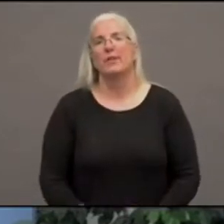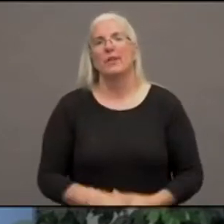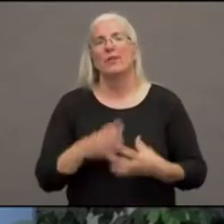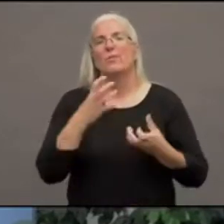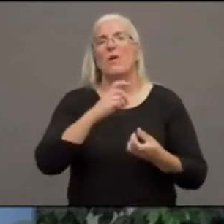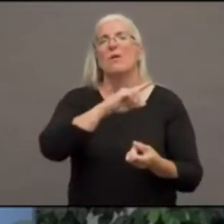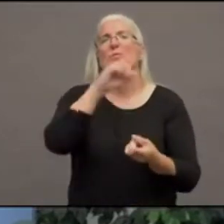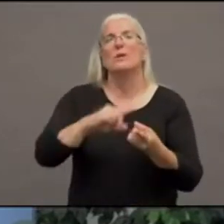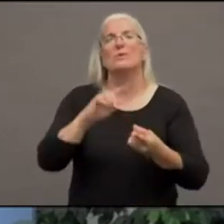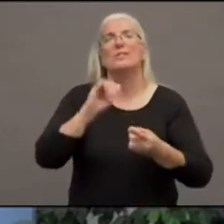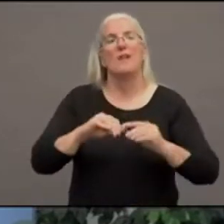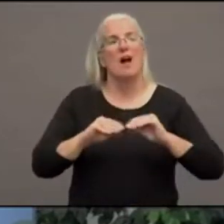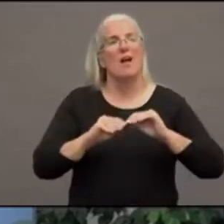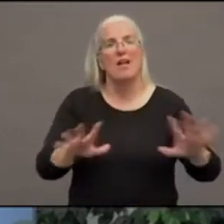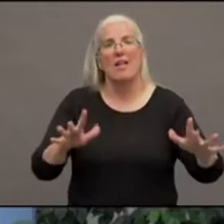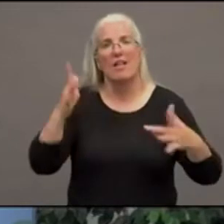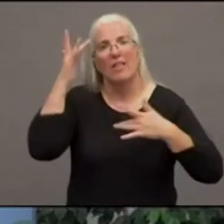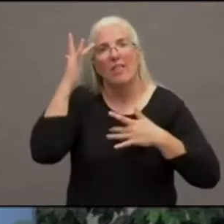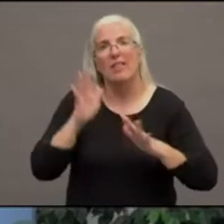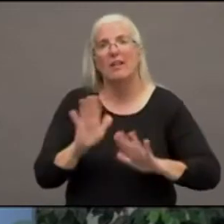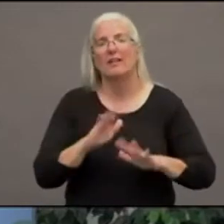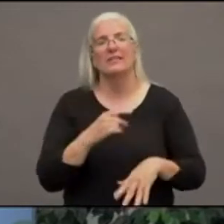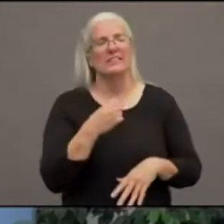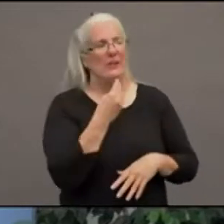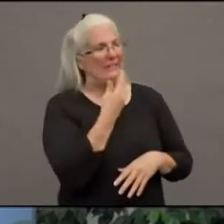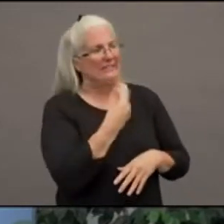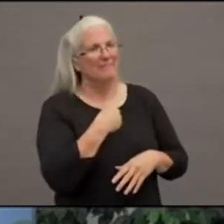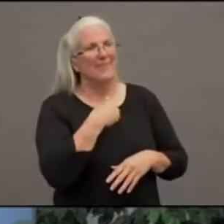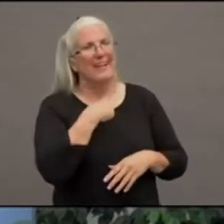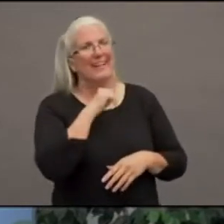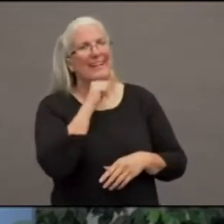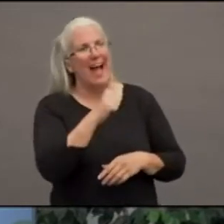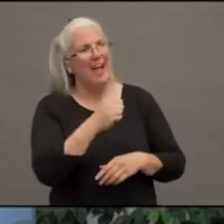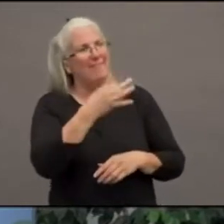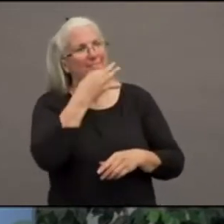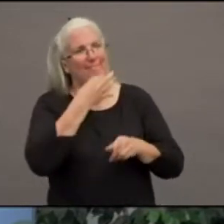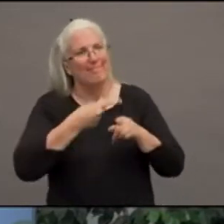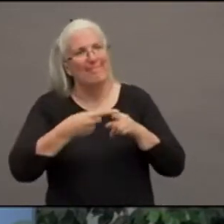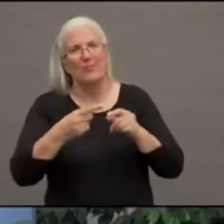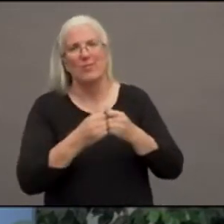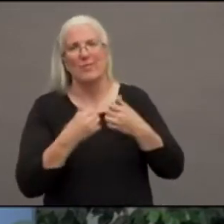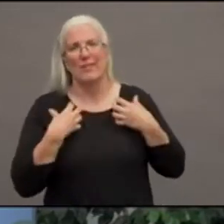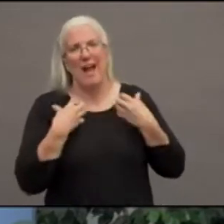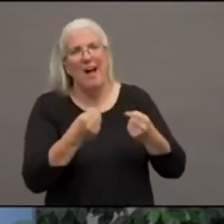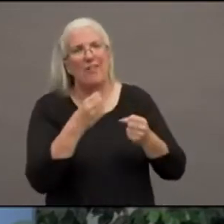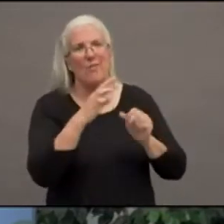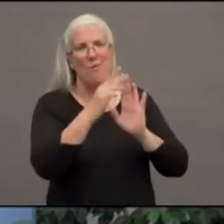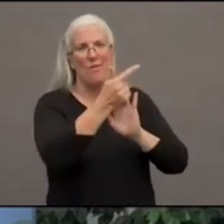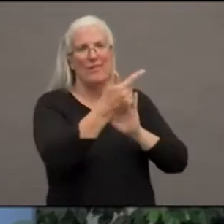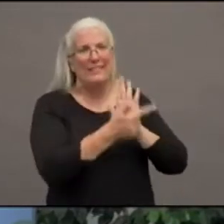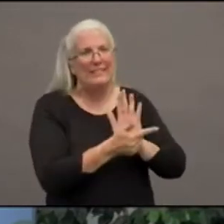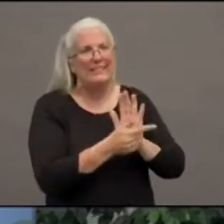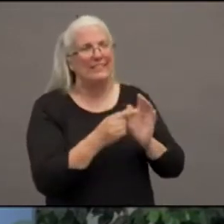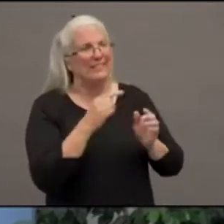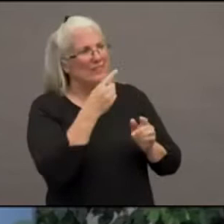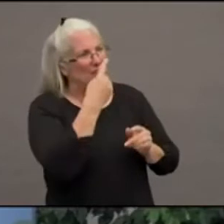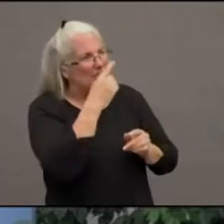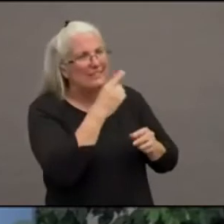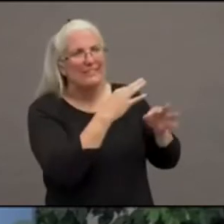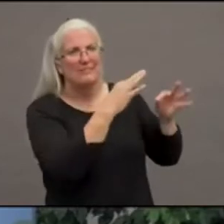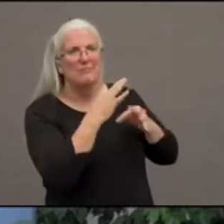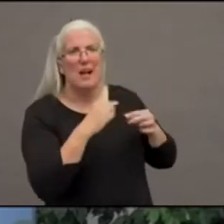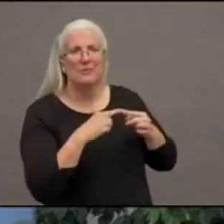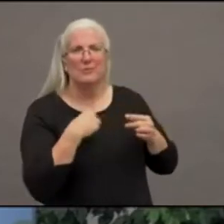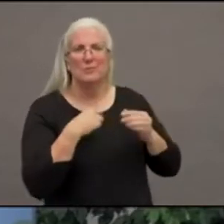so in trying to explain this process, one way that I have seen it, I see it, is that, shelter